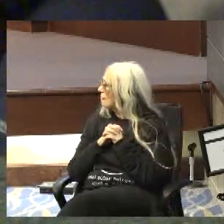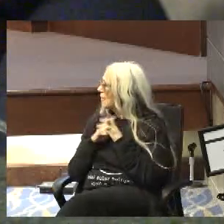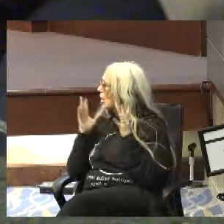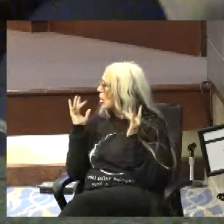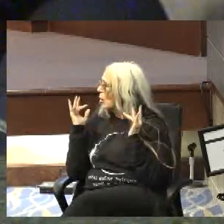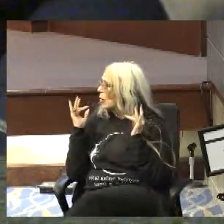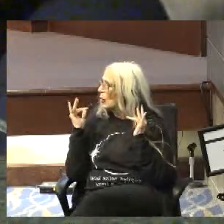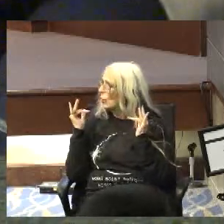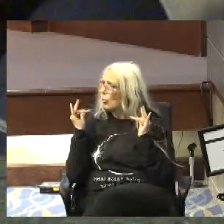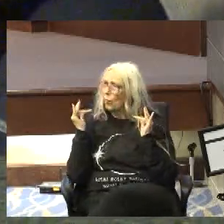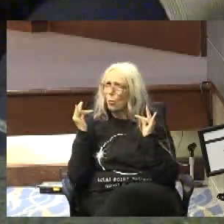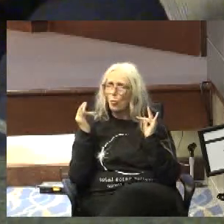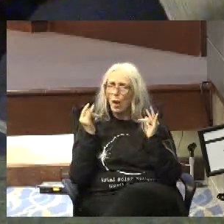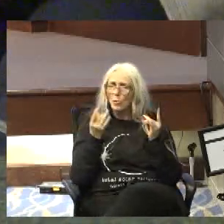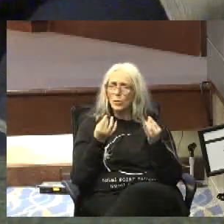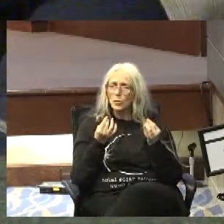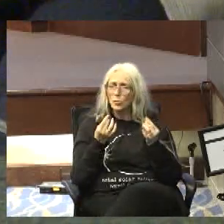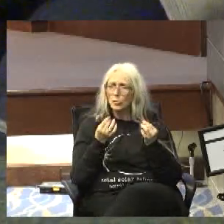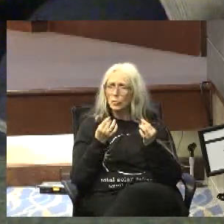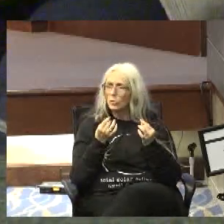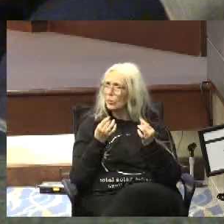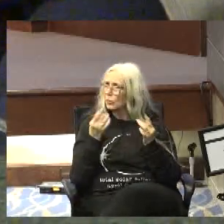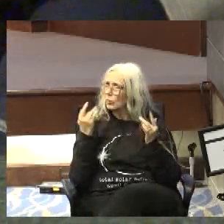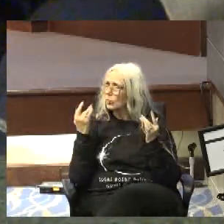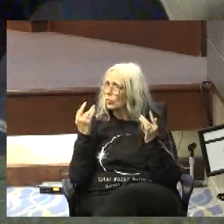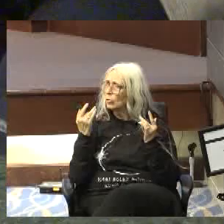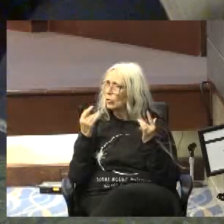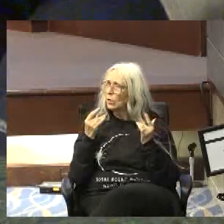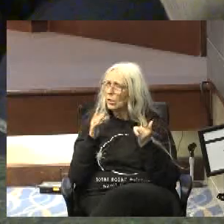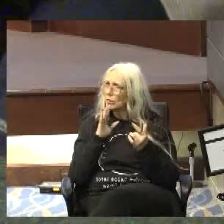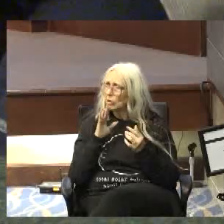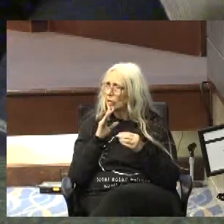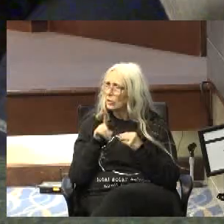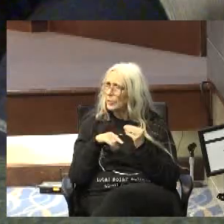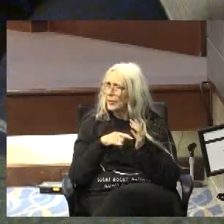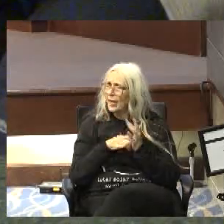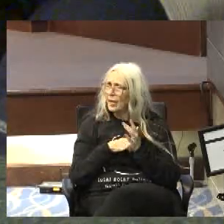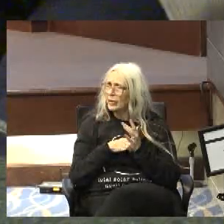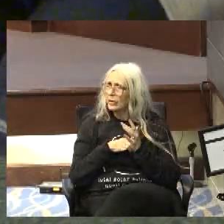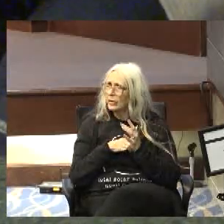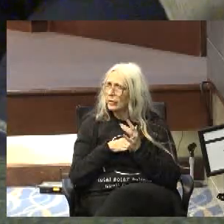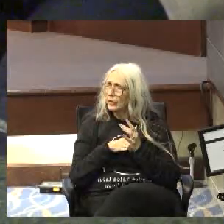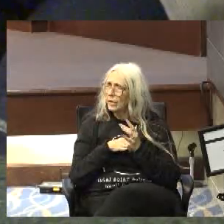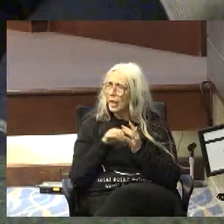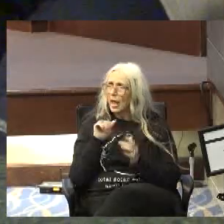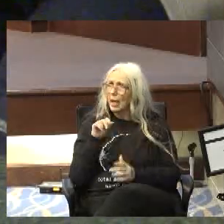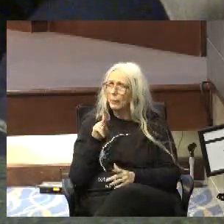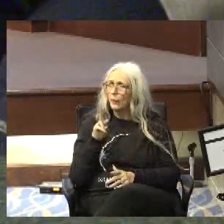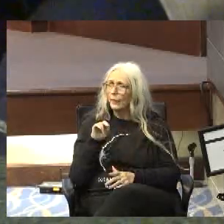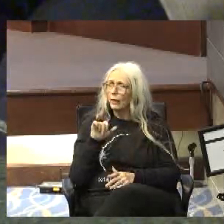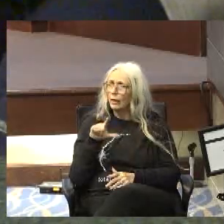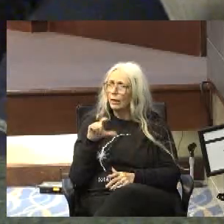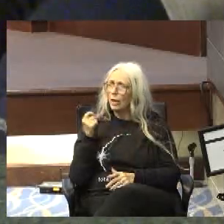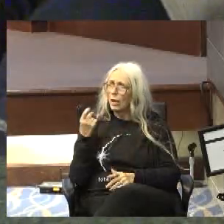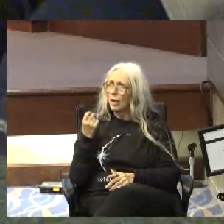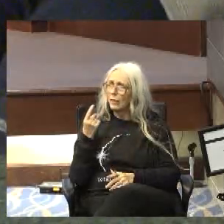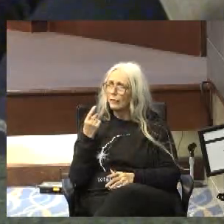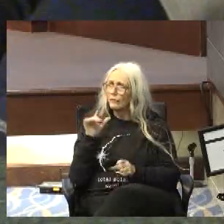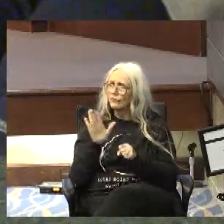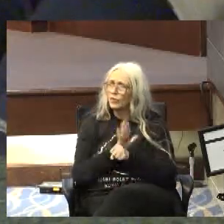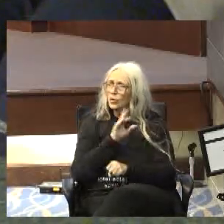Why are we doing it? I mean, we're just not talking about this, but April 11th, they're going to go before